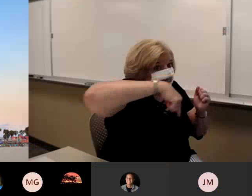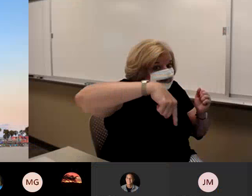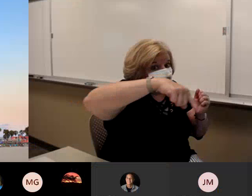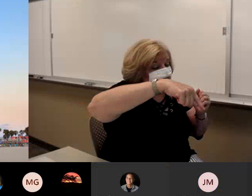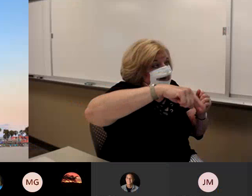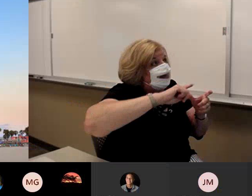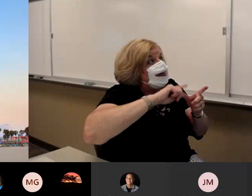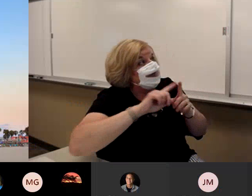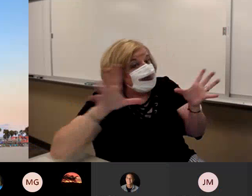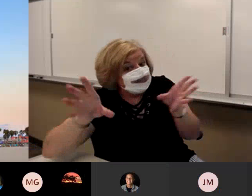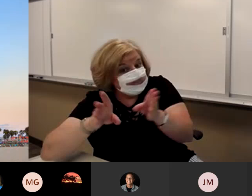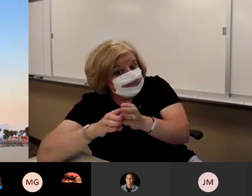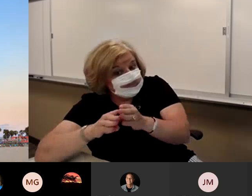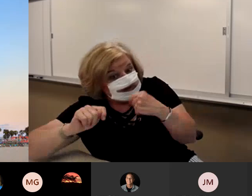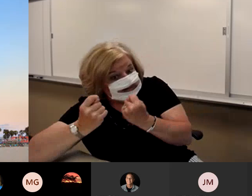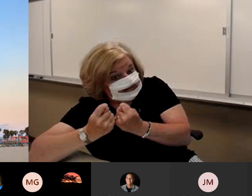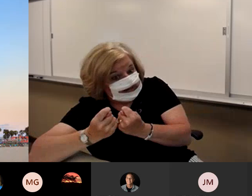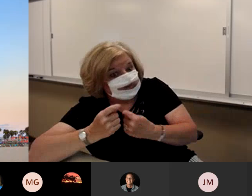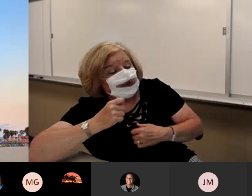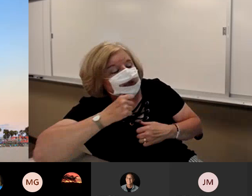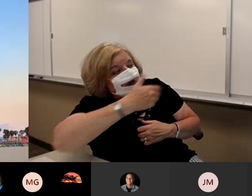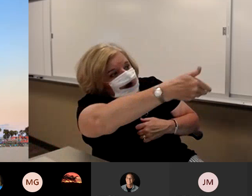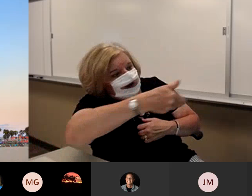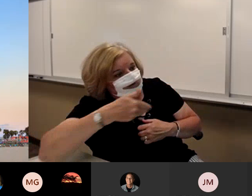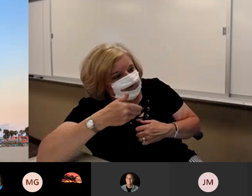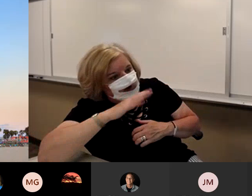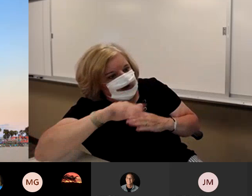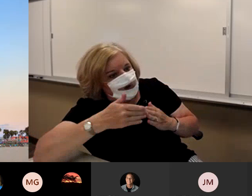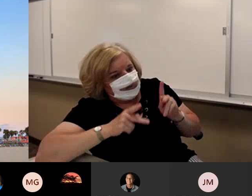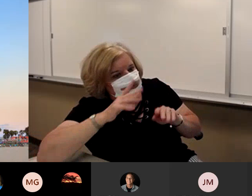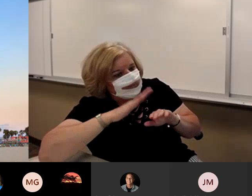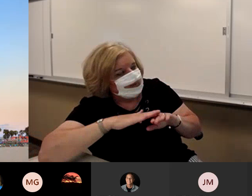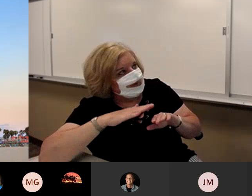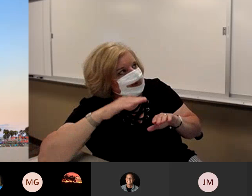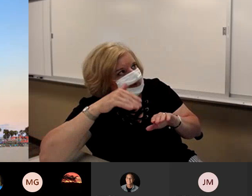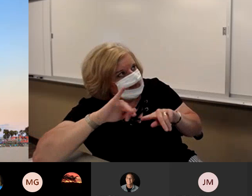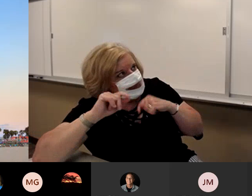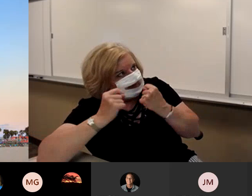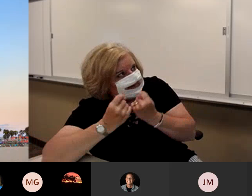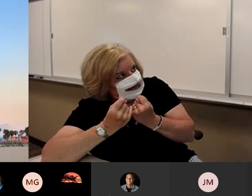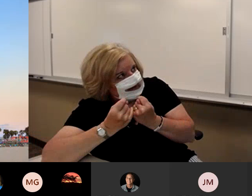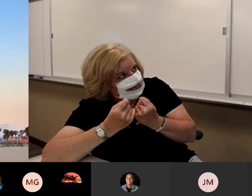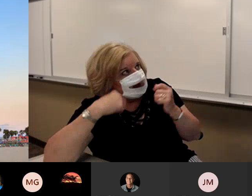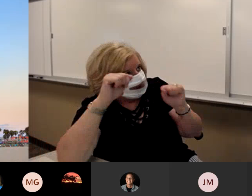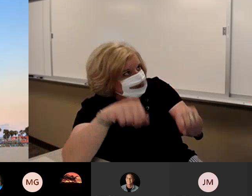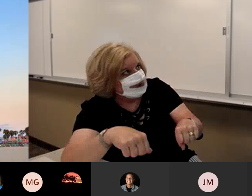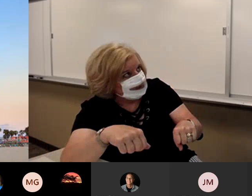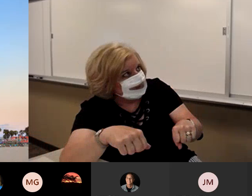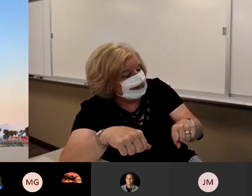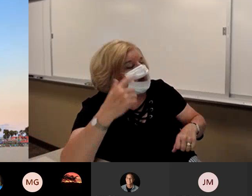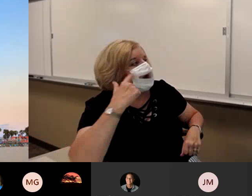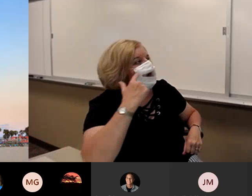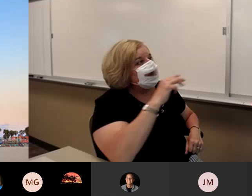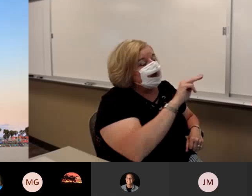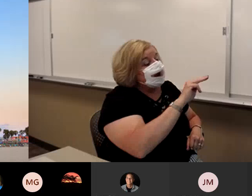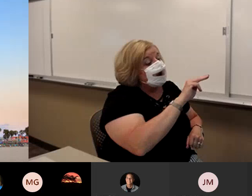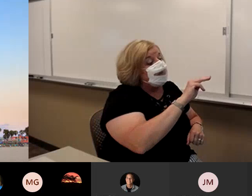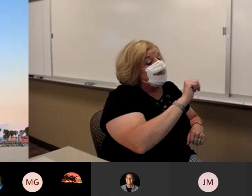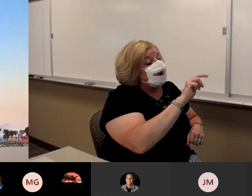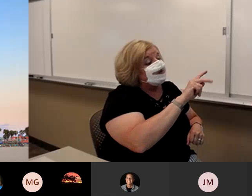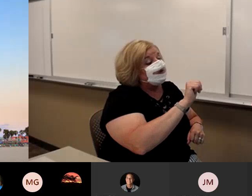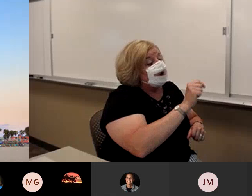made a team and not invited everybody in the team. Okay? And I think Marcia, when we get into actually